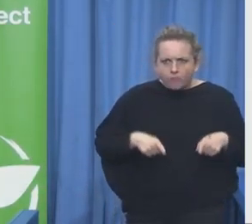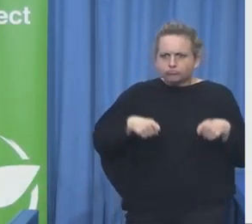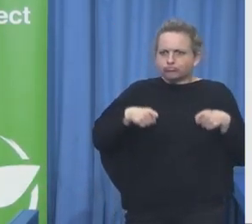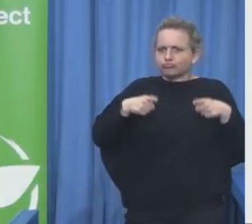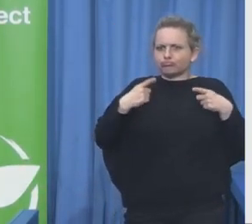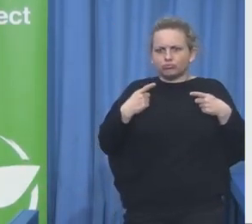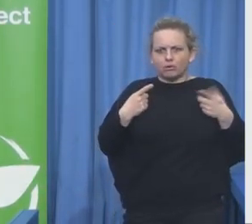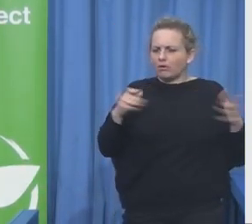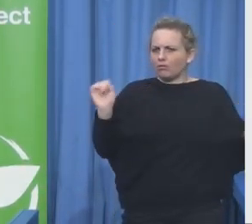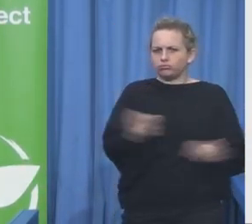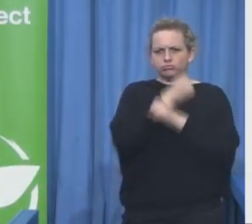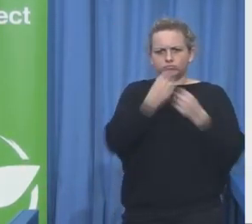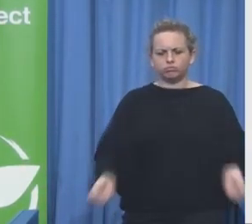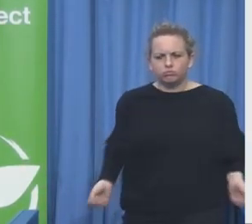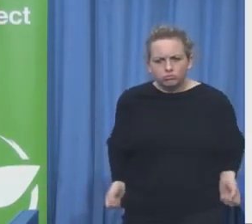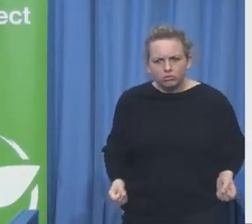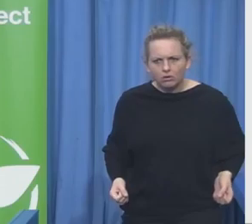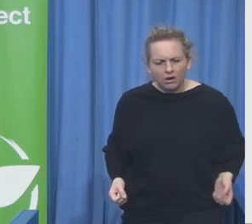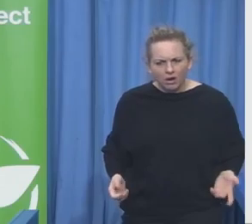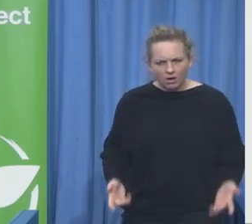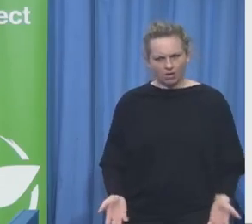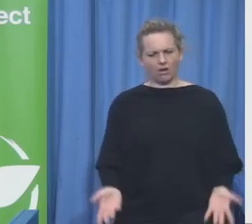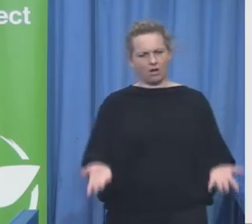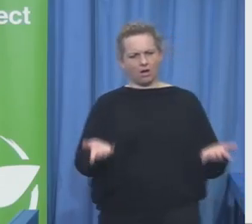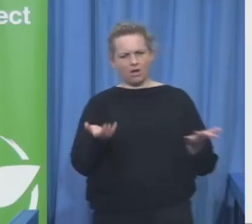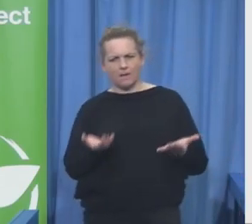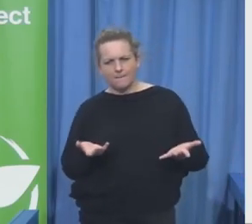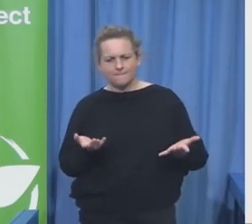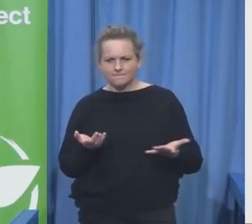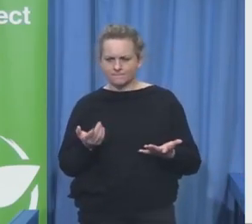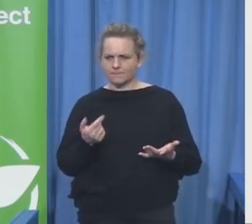reasonable accommodations committee, or reasonable accommodations process.